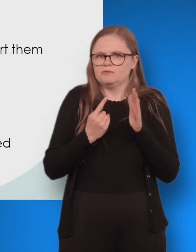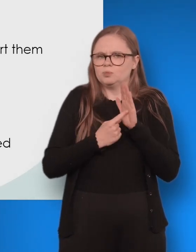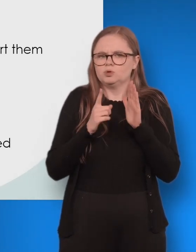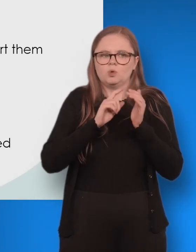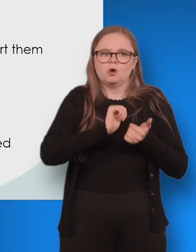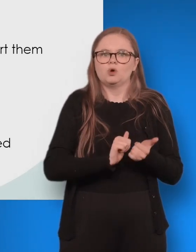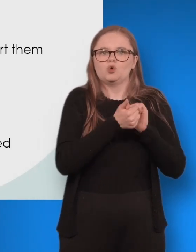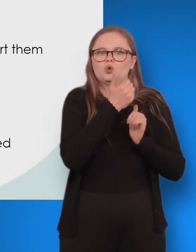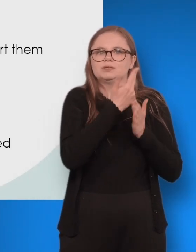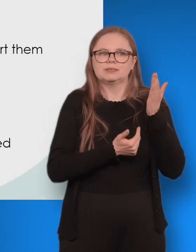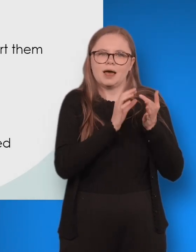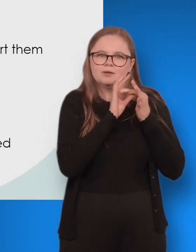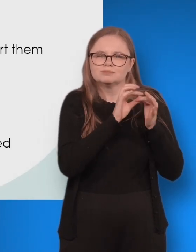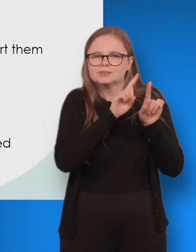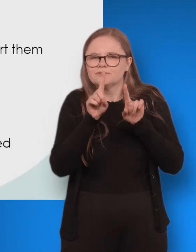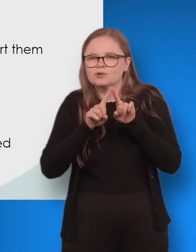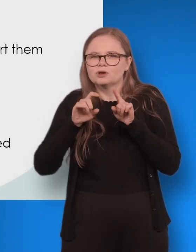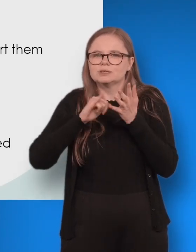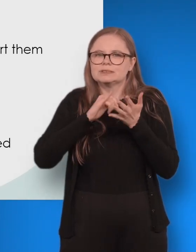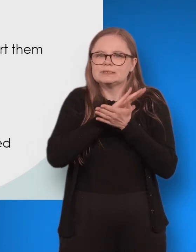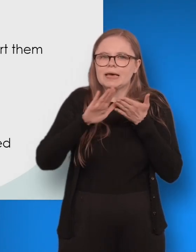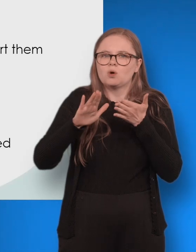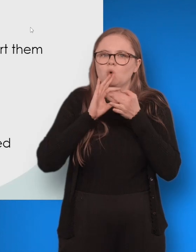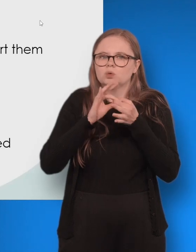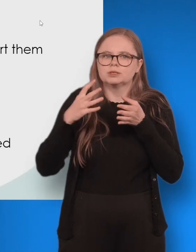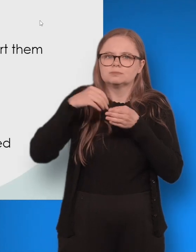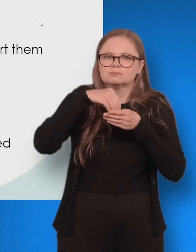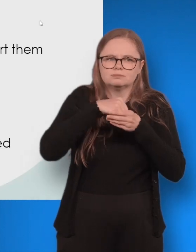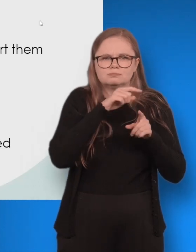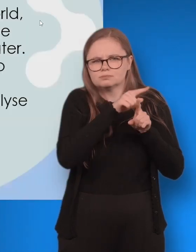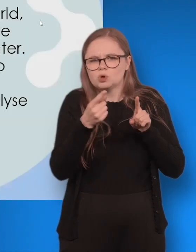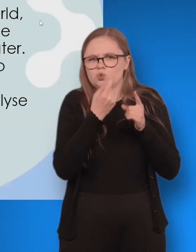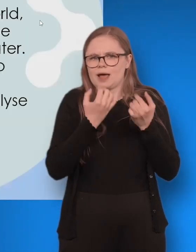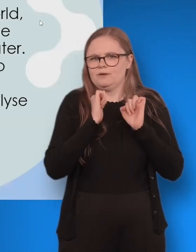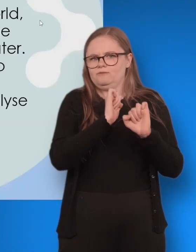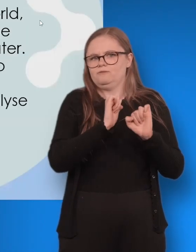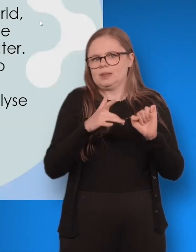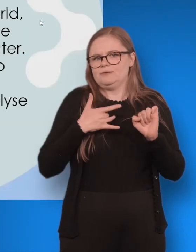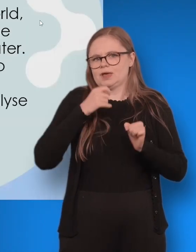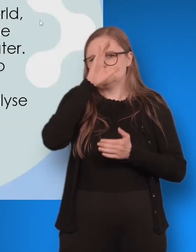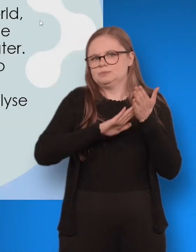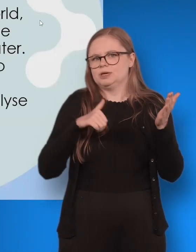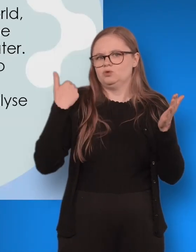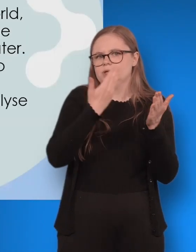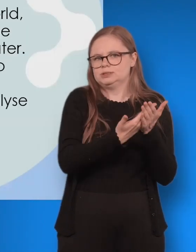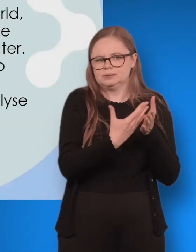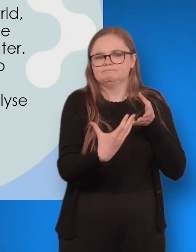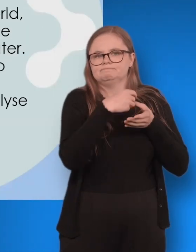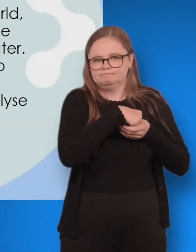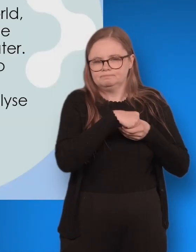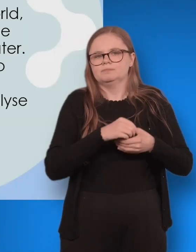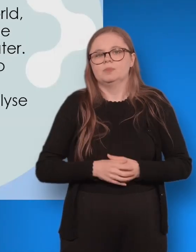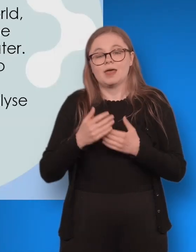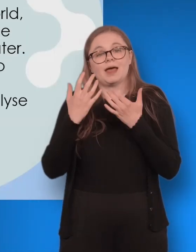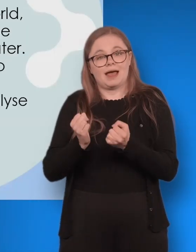approach with all the stakeholders and people with lived experience. As part of that EDICa caucus, we have this research